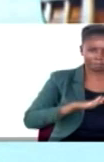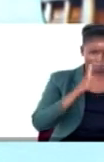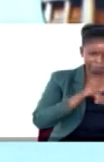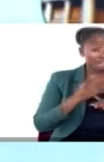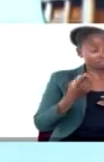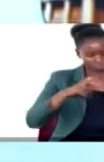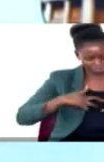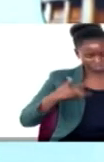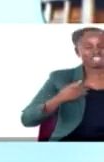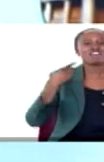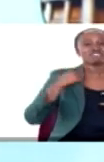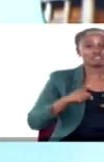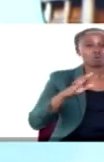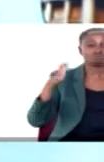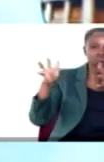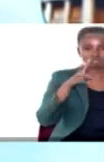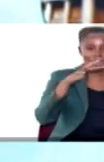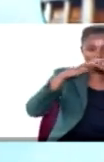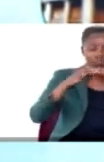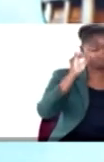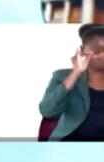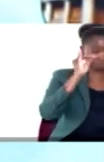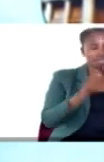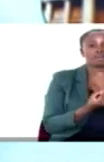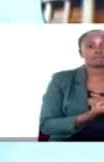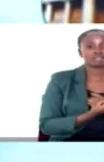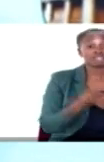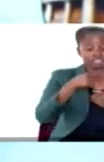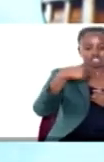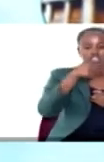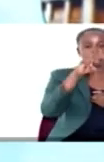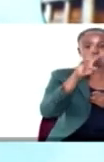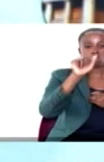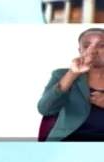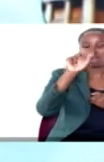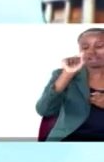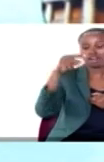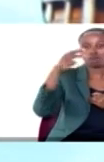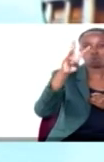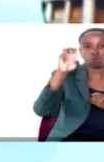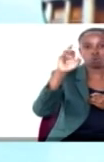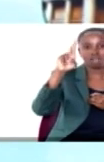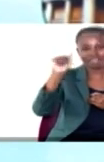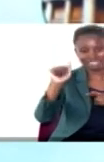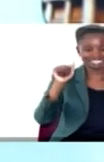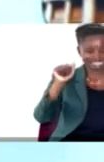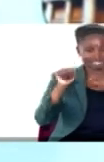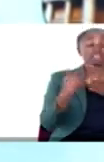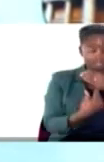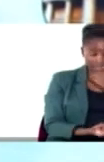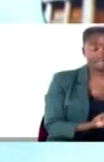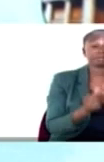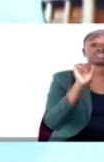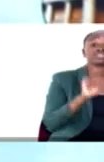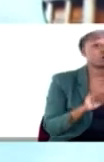unrelating climate crisis. So the guara-guara scenario is the worst. It is possible if we don't